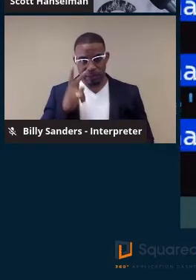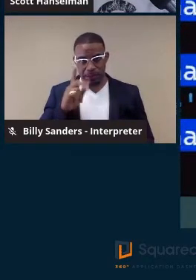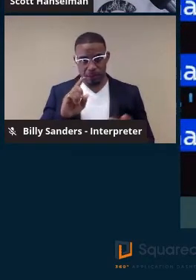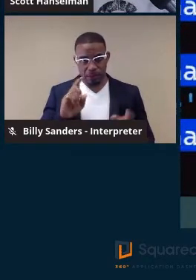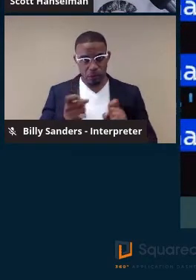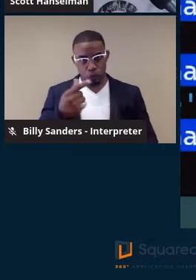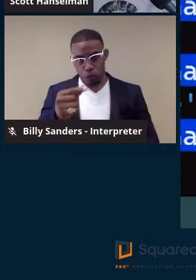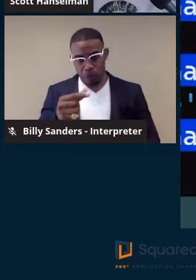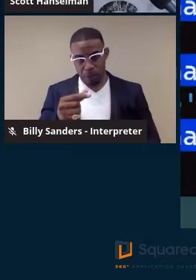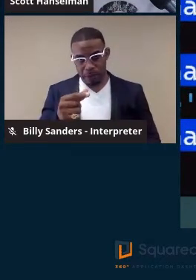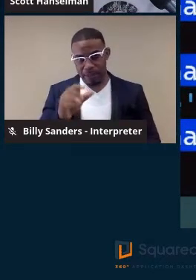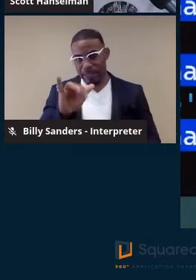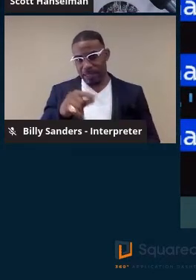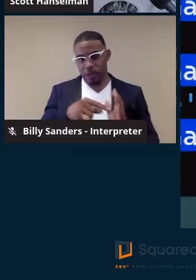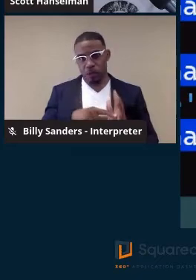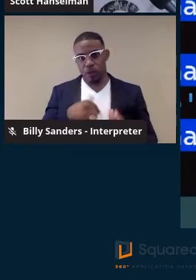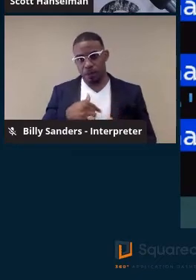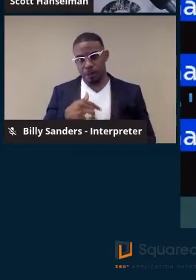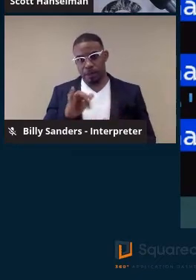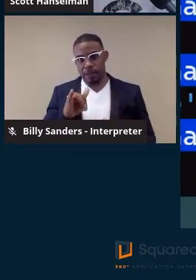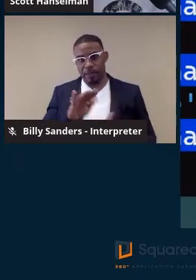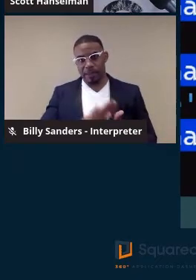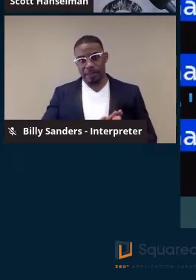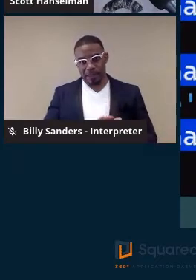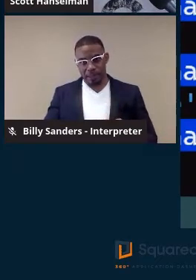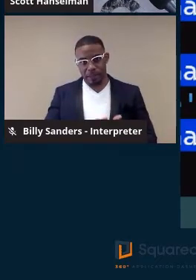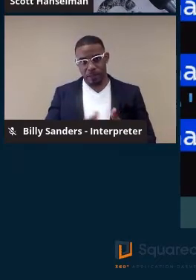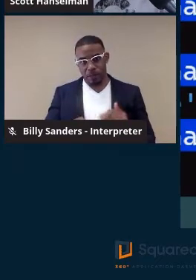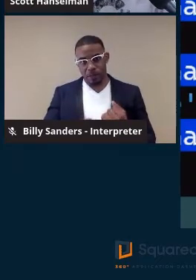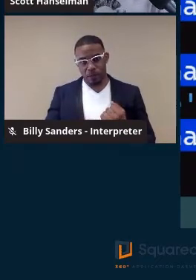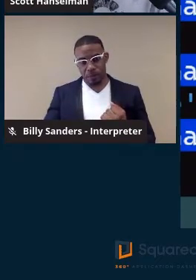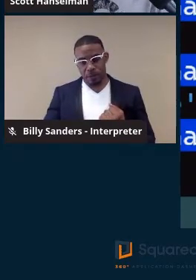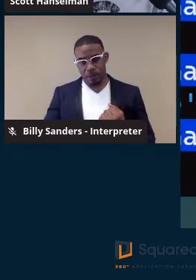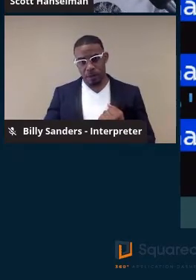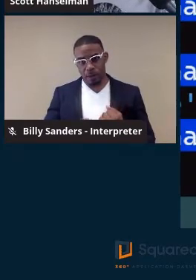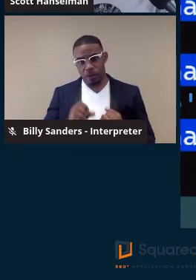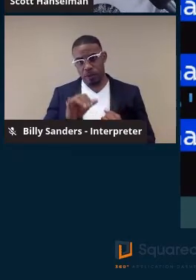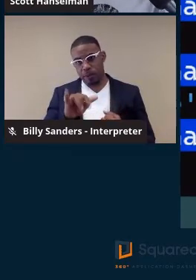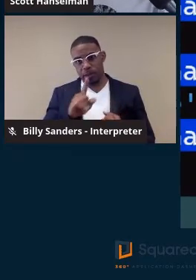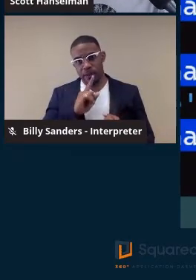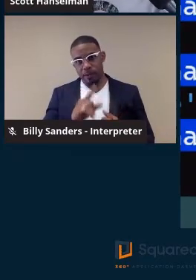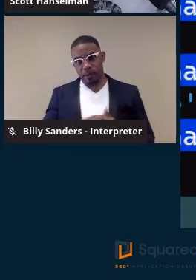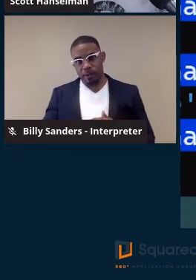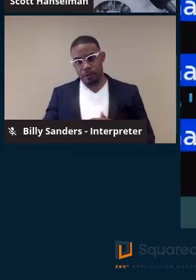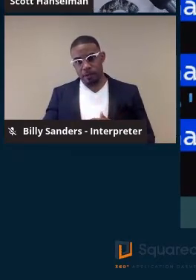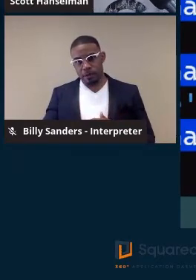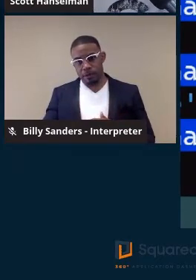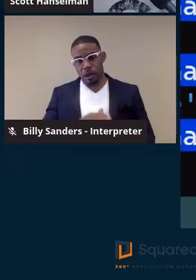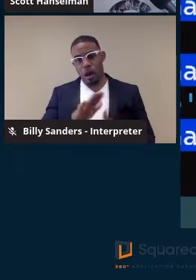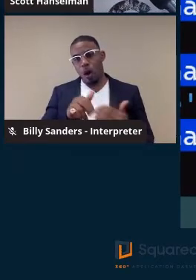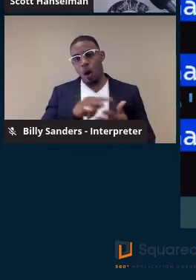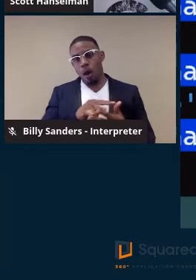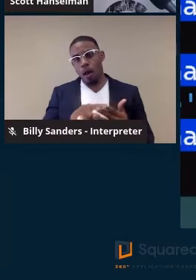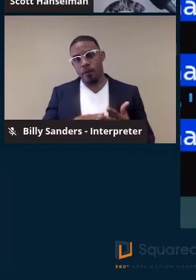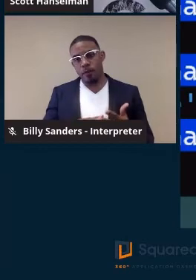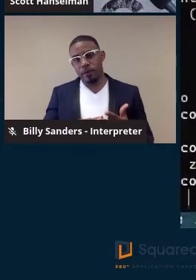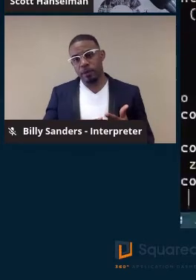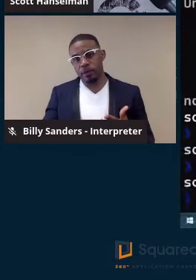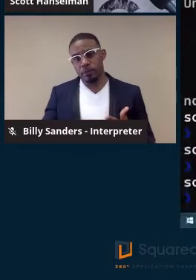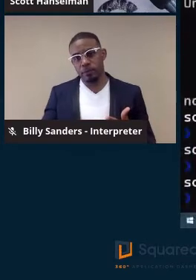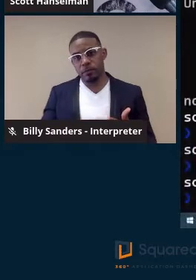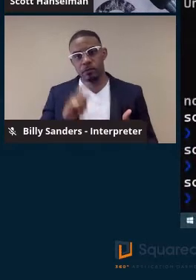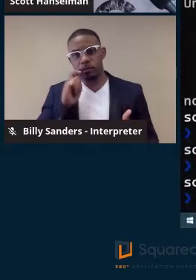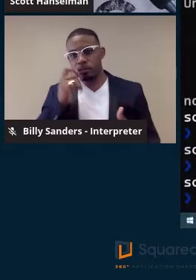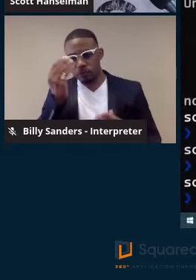green, and that's showing me that that's a clean repository. So that is all of the